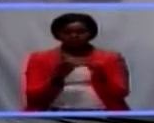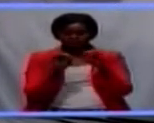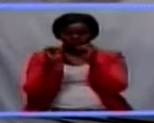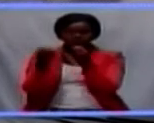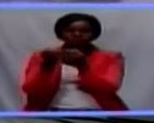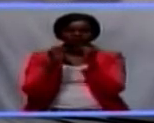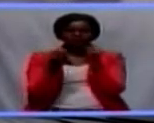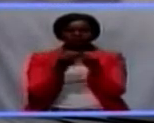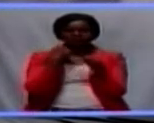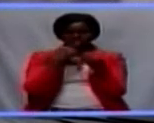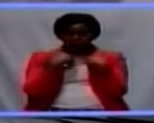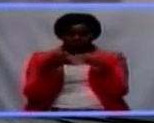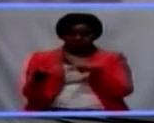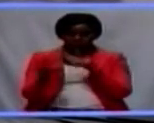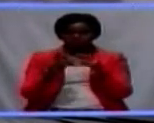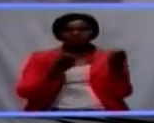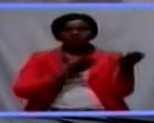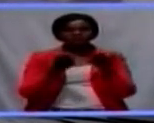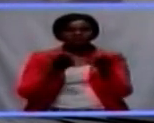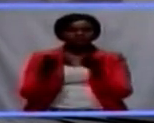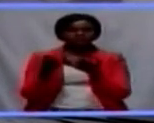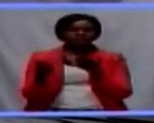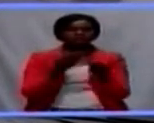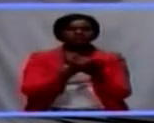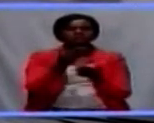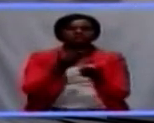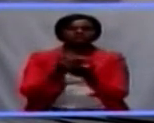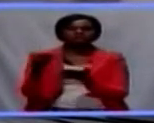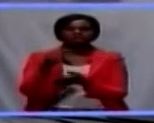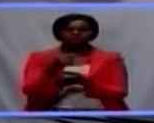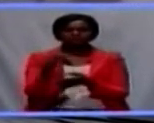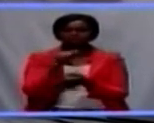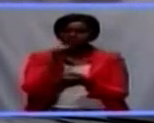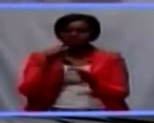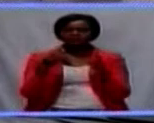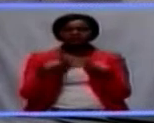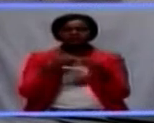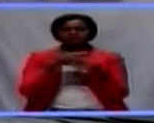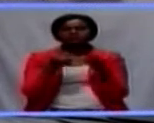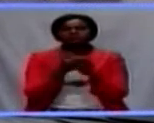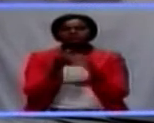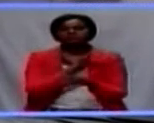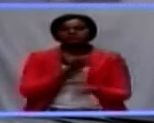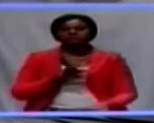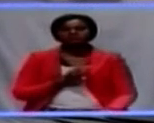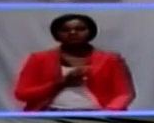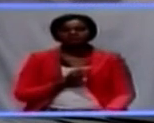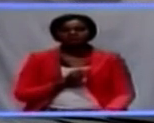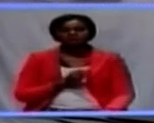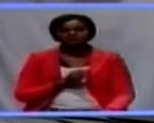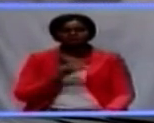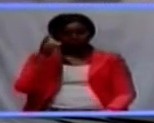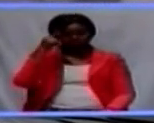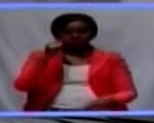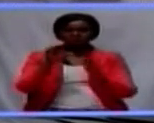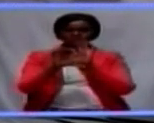organizations that would like to hire services and procure goods do not consider those companies. Okay. For example, in